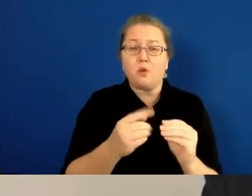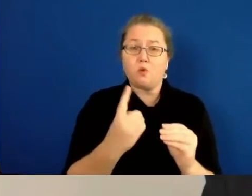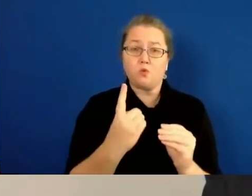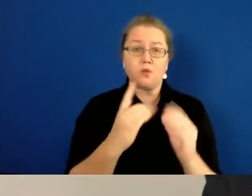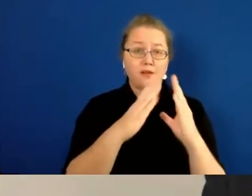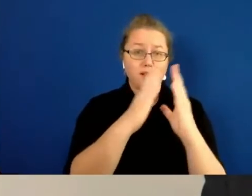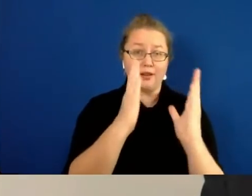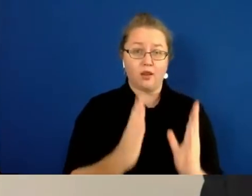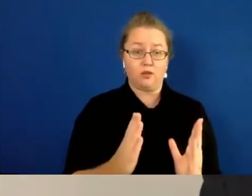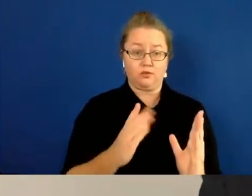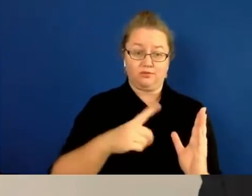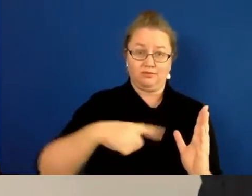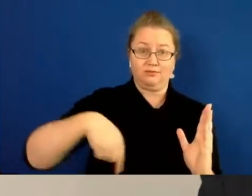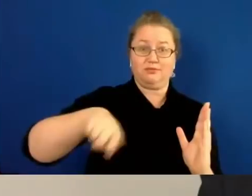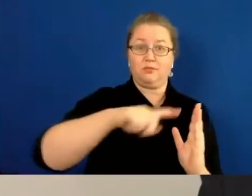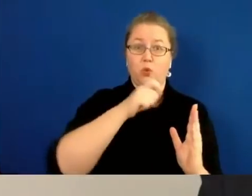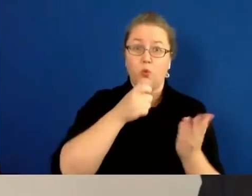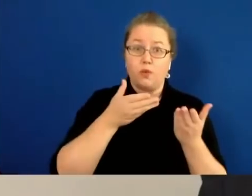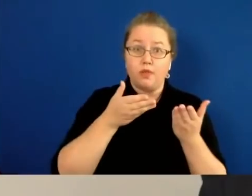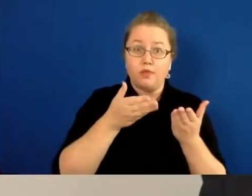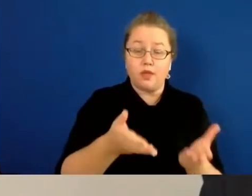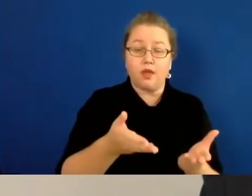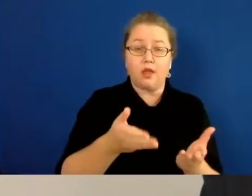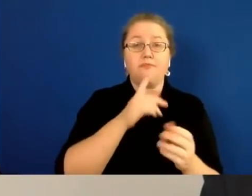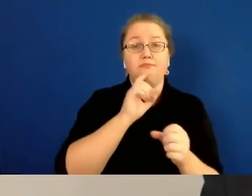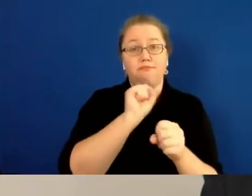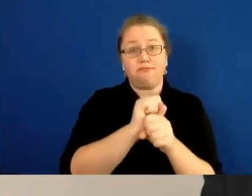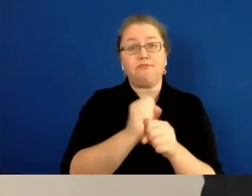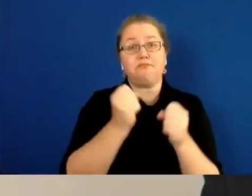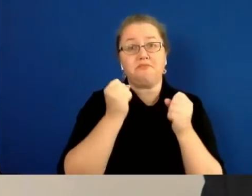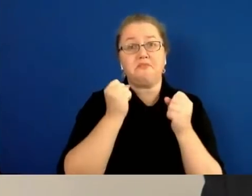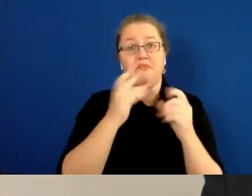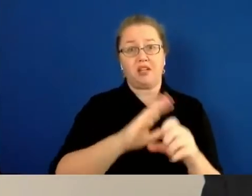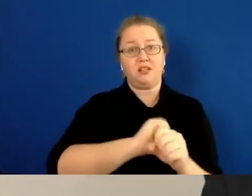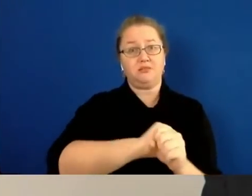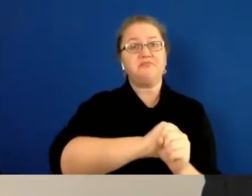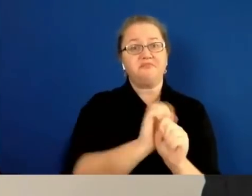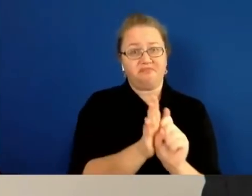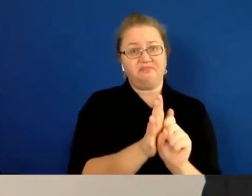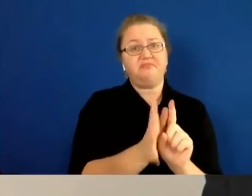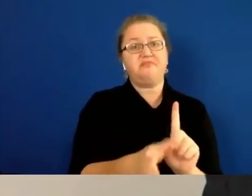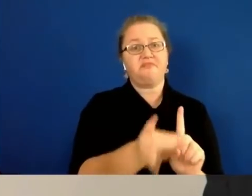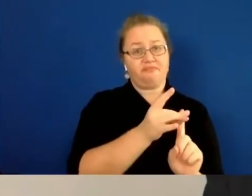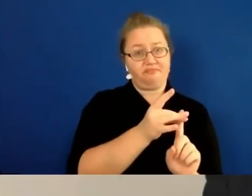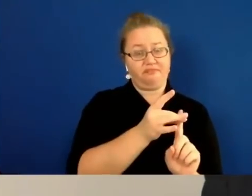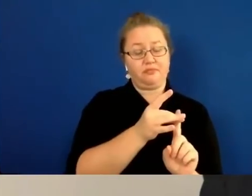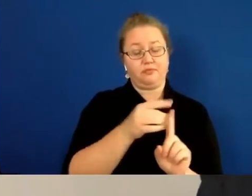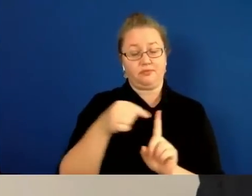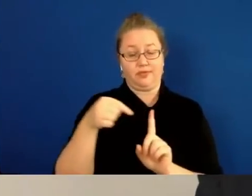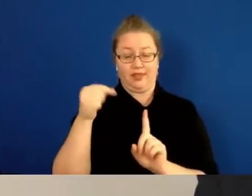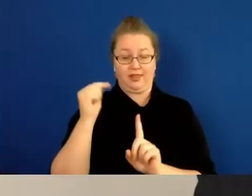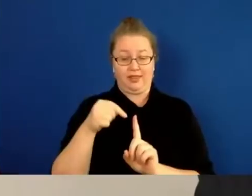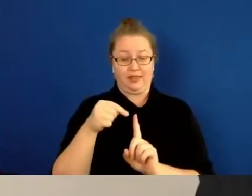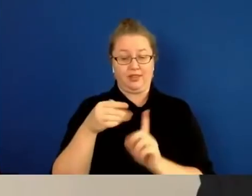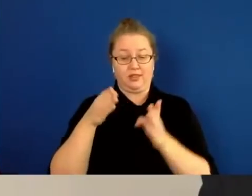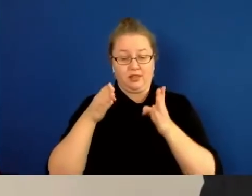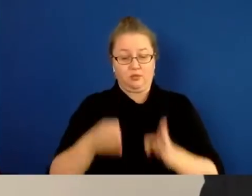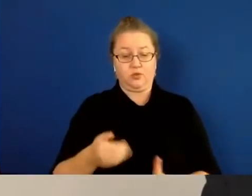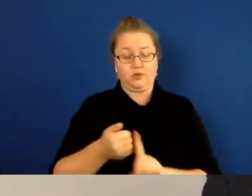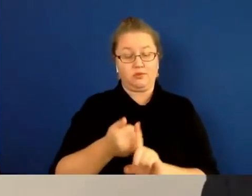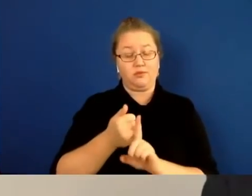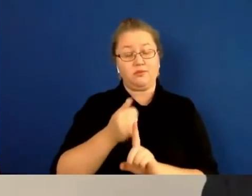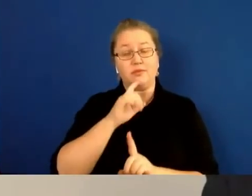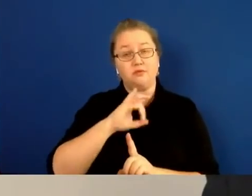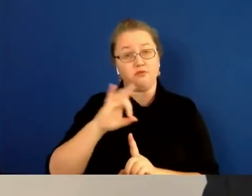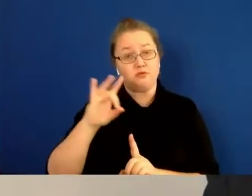in their 80s who attended a small birthday party, and by small, less than 10 people